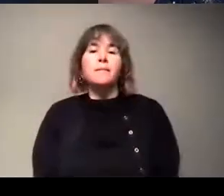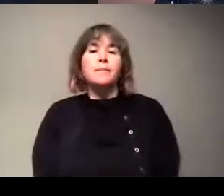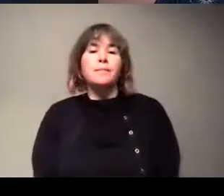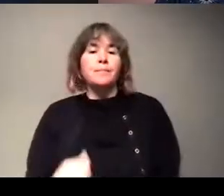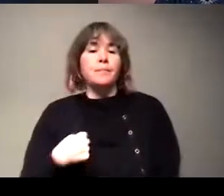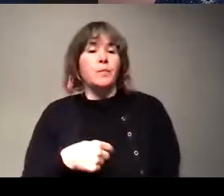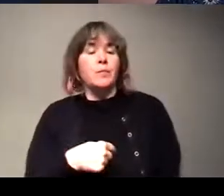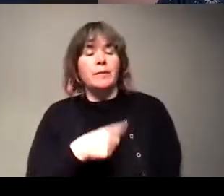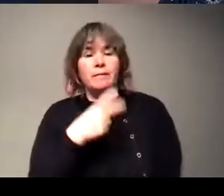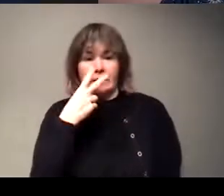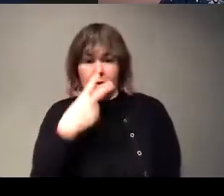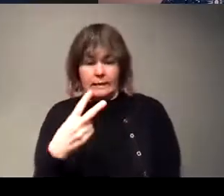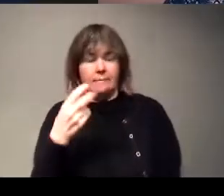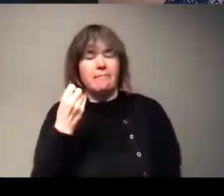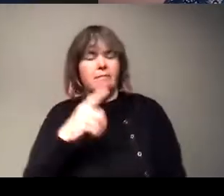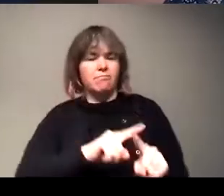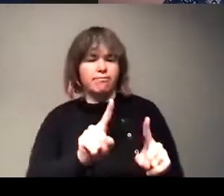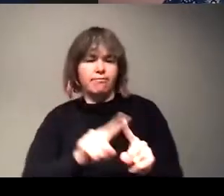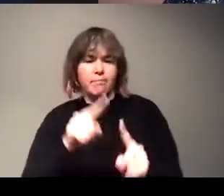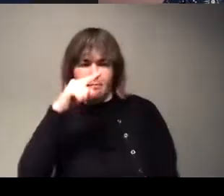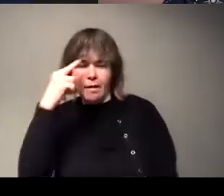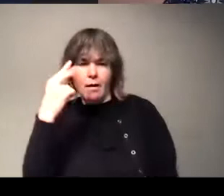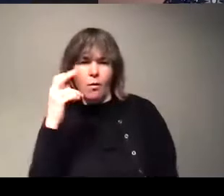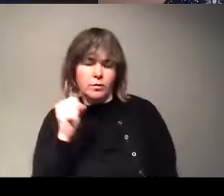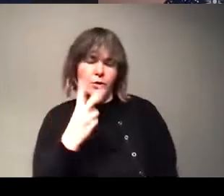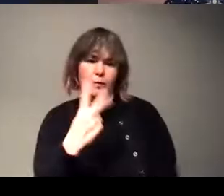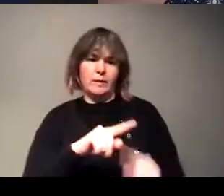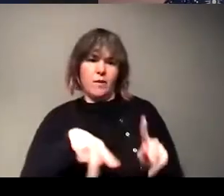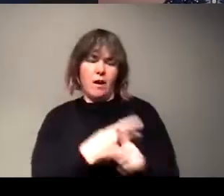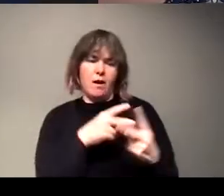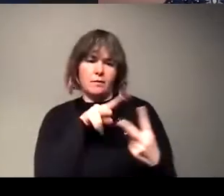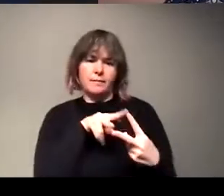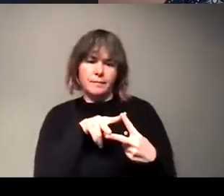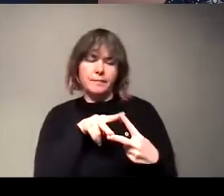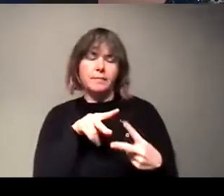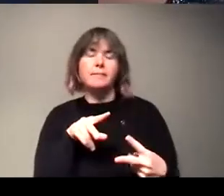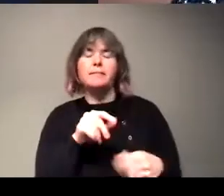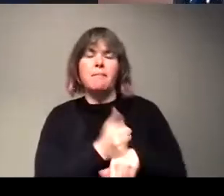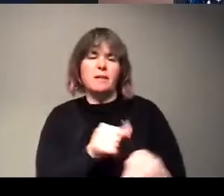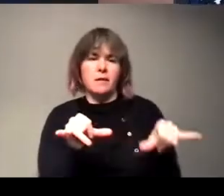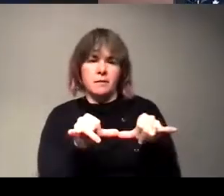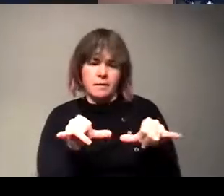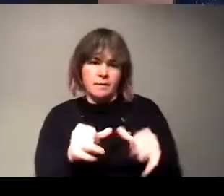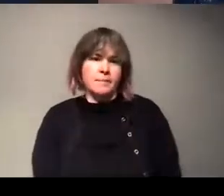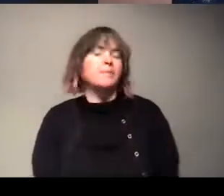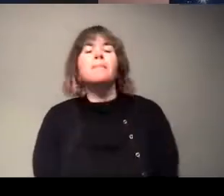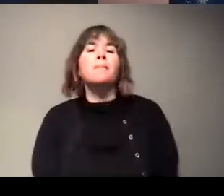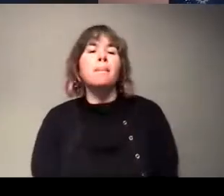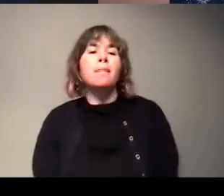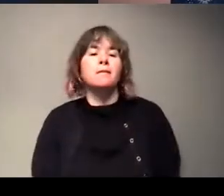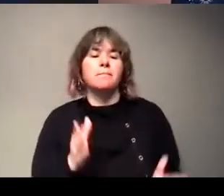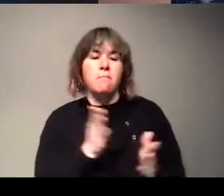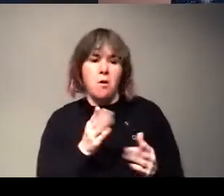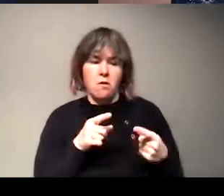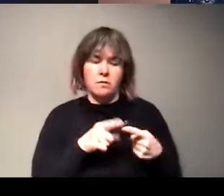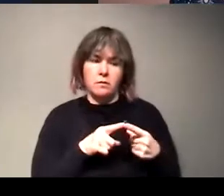We have seen many different black holes. There's two different types of black holes based on their size. The smaller black